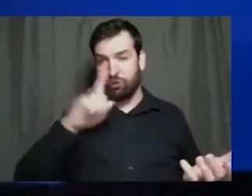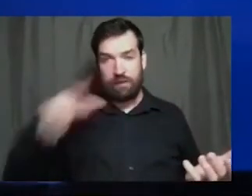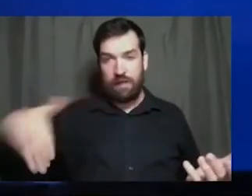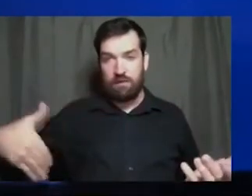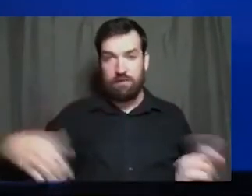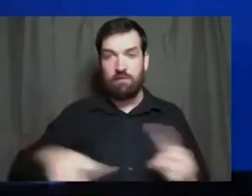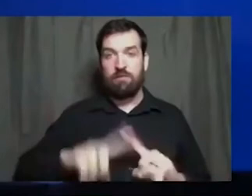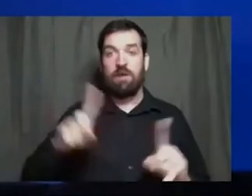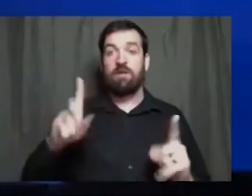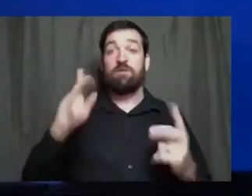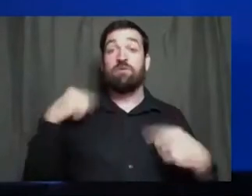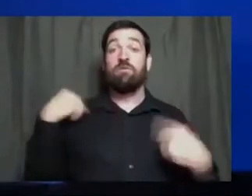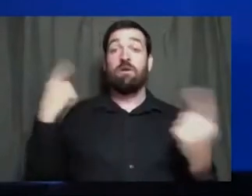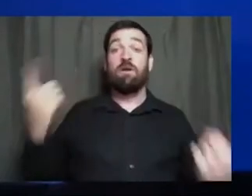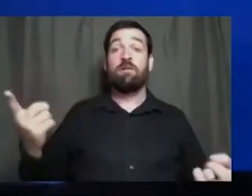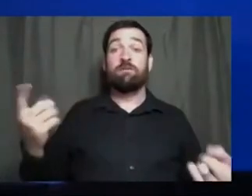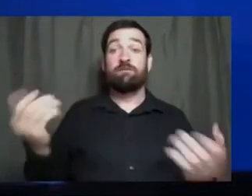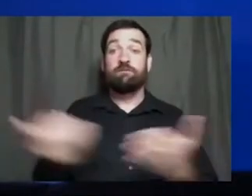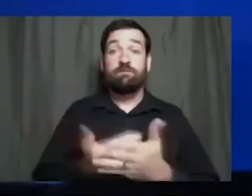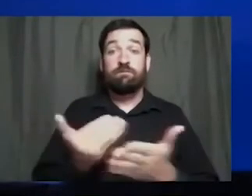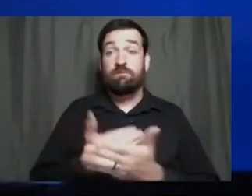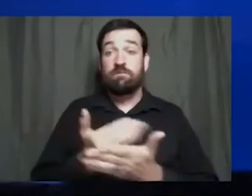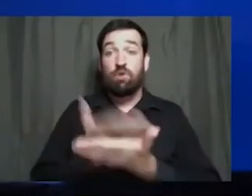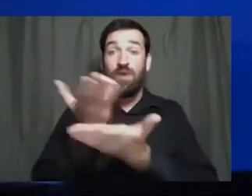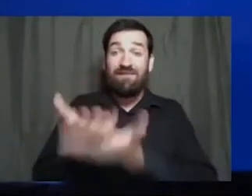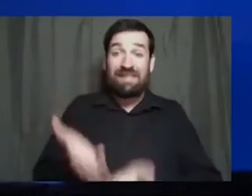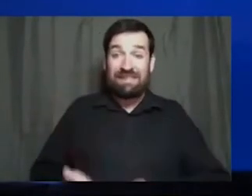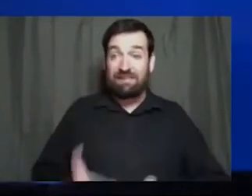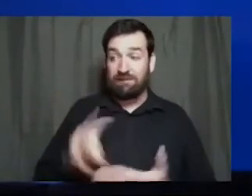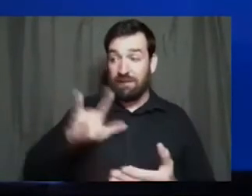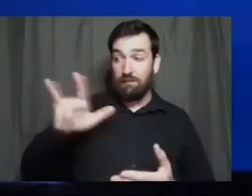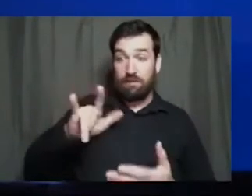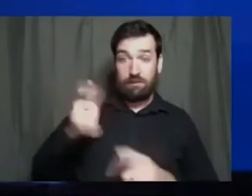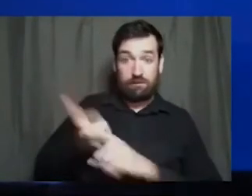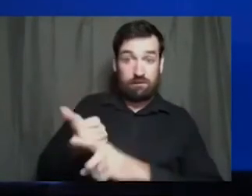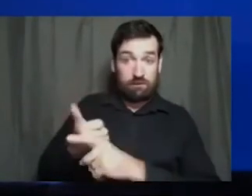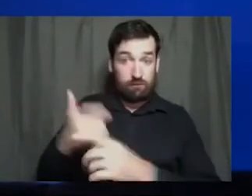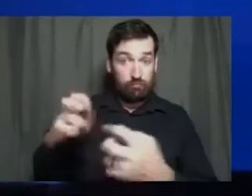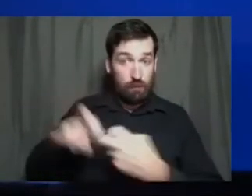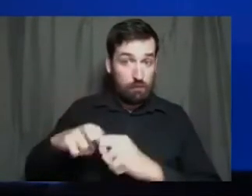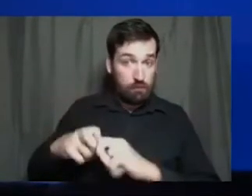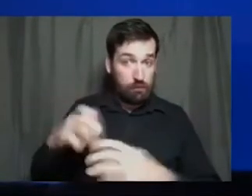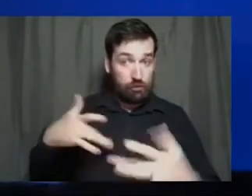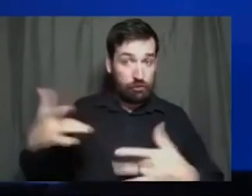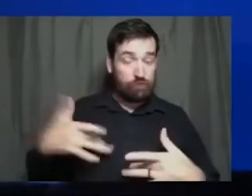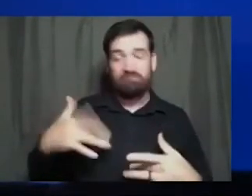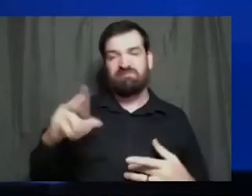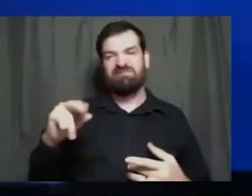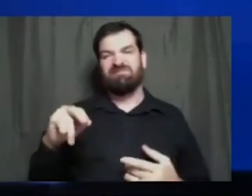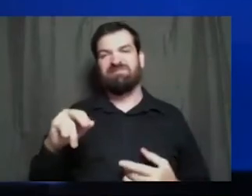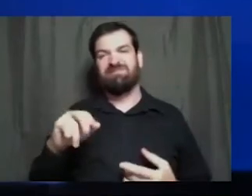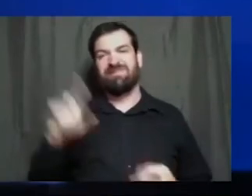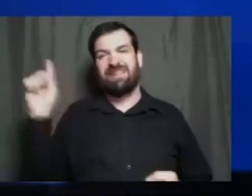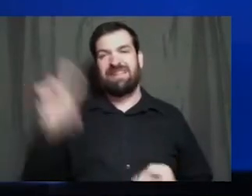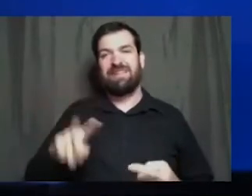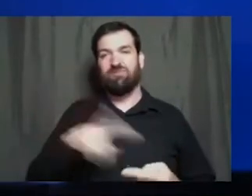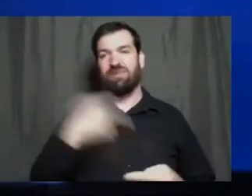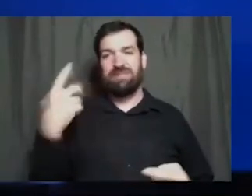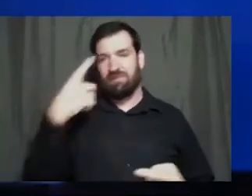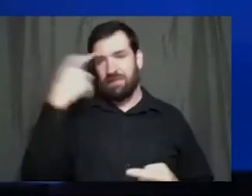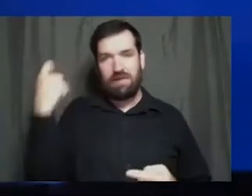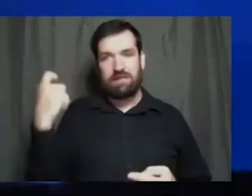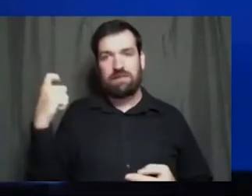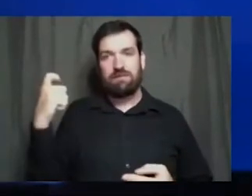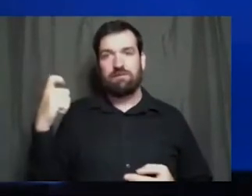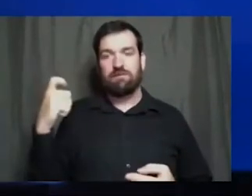any new evidence that says airplanes are a concern. And I think the risks around airports have dropped because of masking. So I think